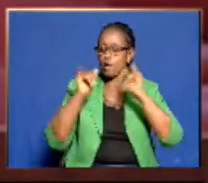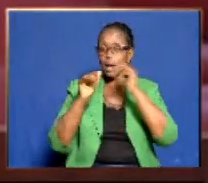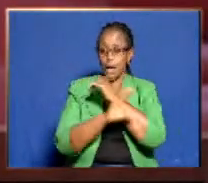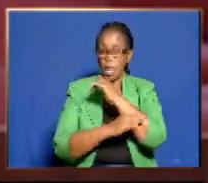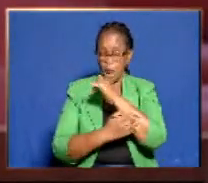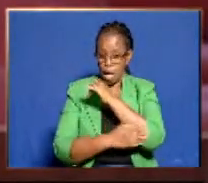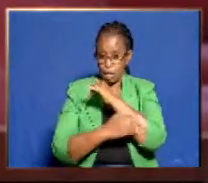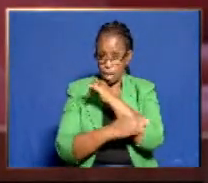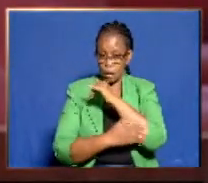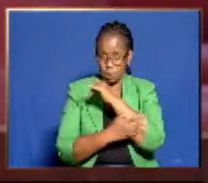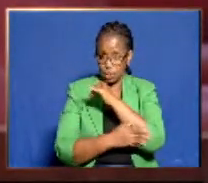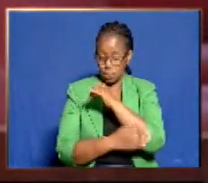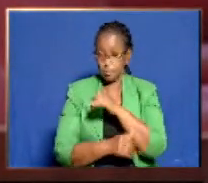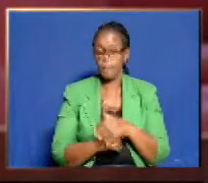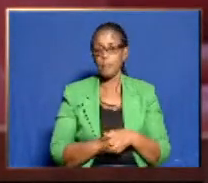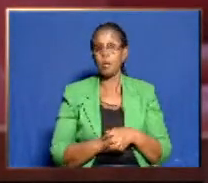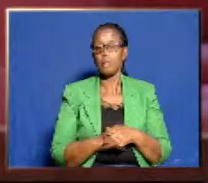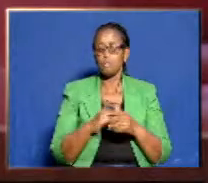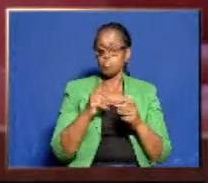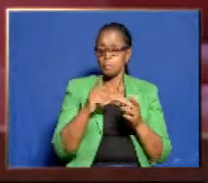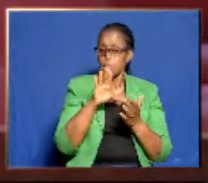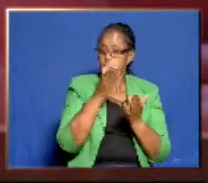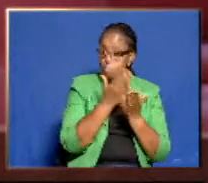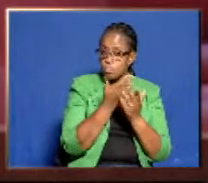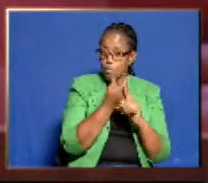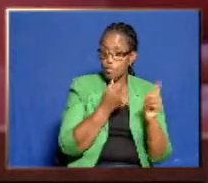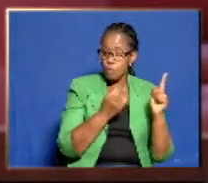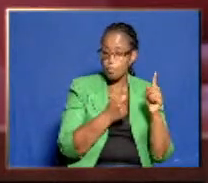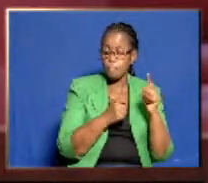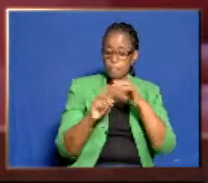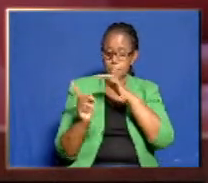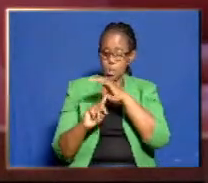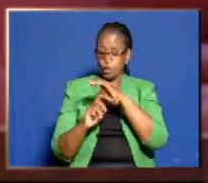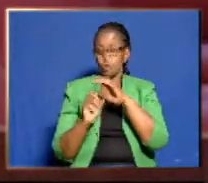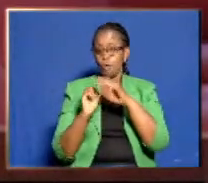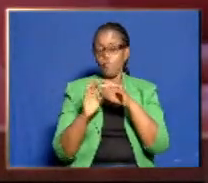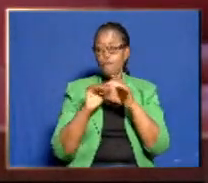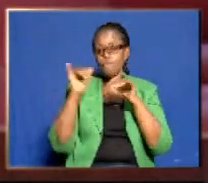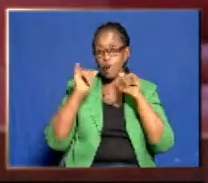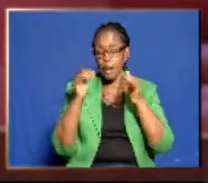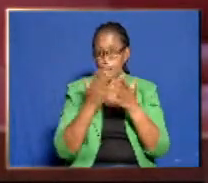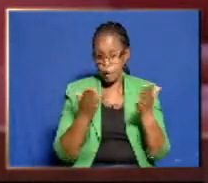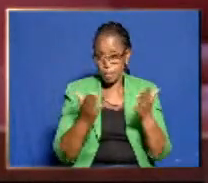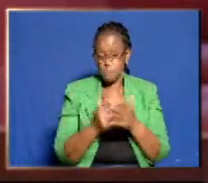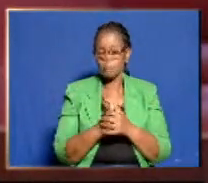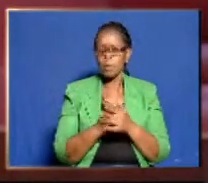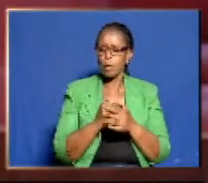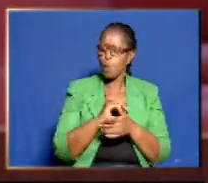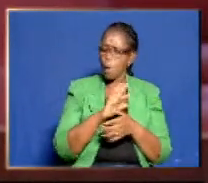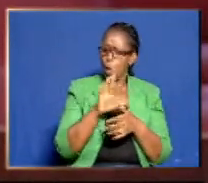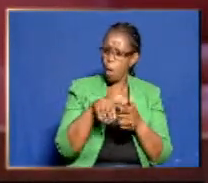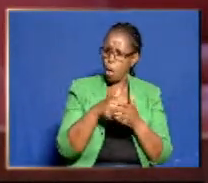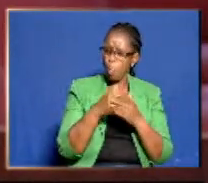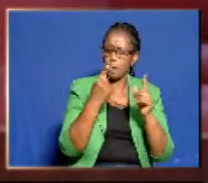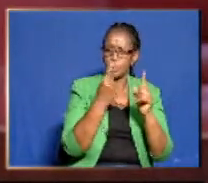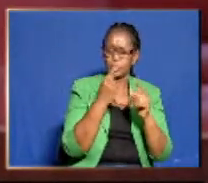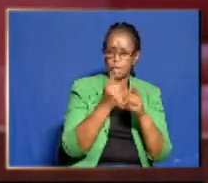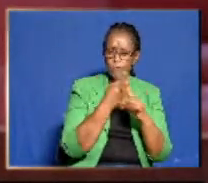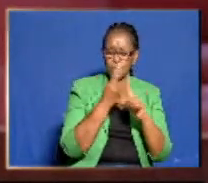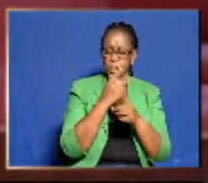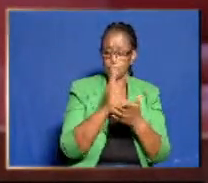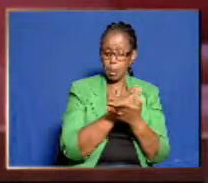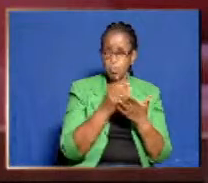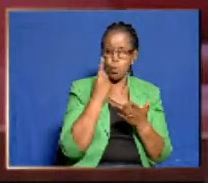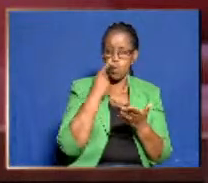feeling, and this was the proposal from the Minister of Foreign Affairs, that all the departments which are sending or seconding their officers to